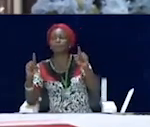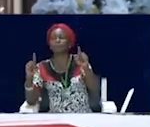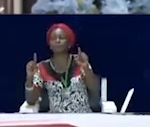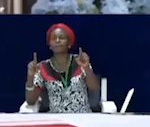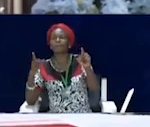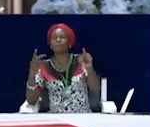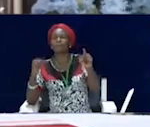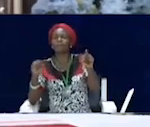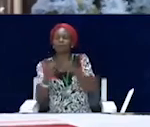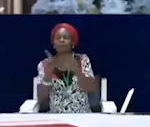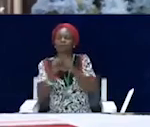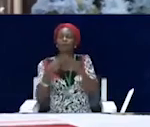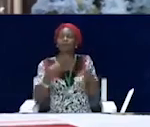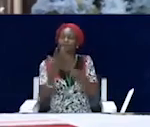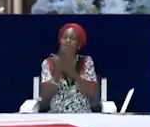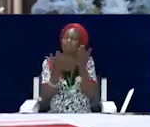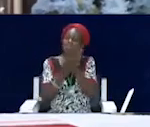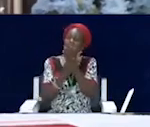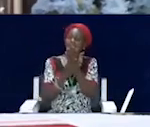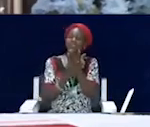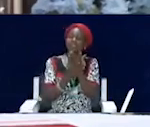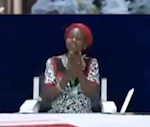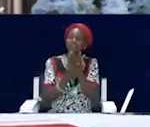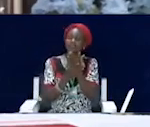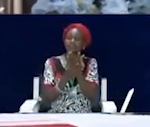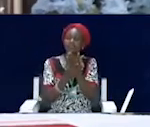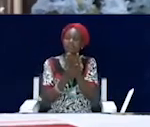They too had hands.